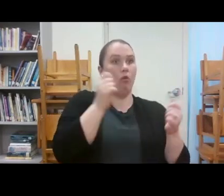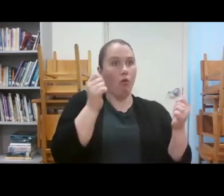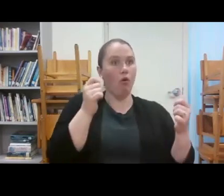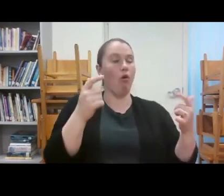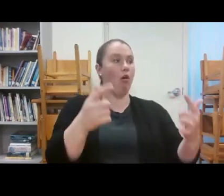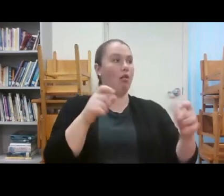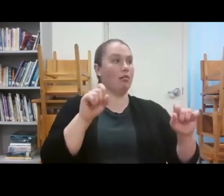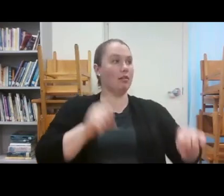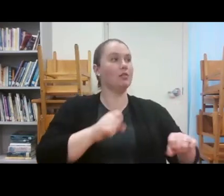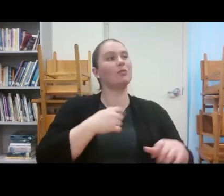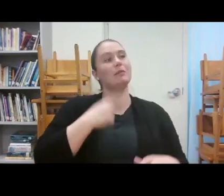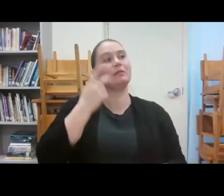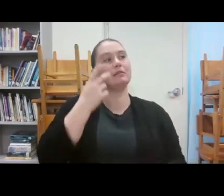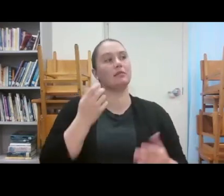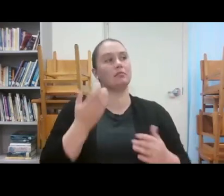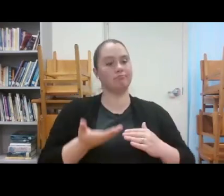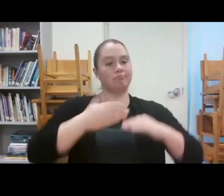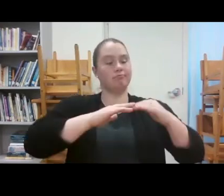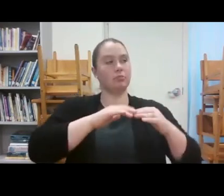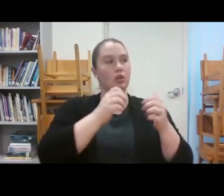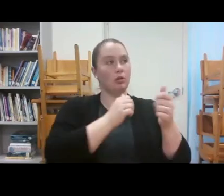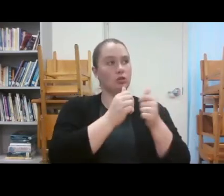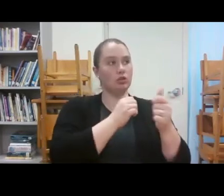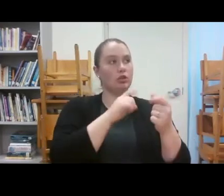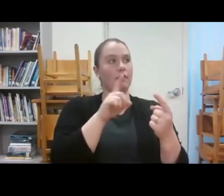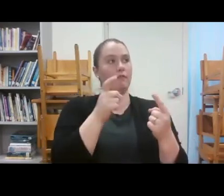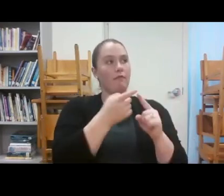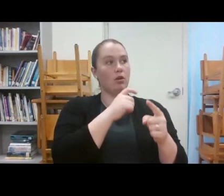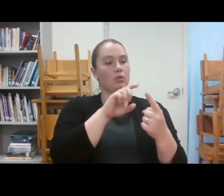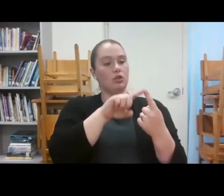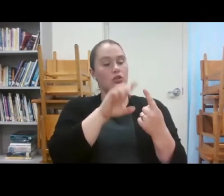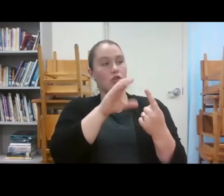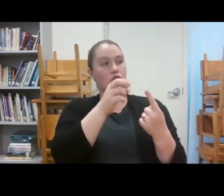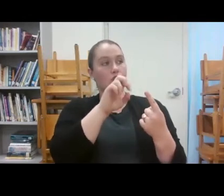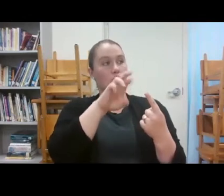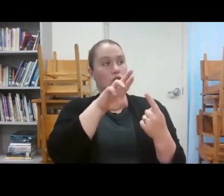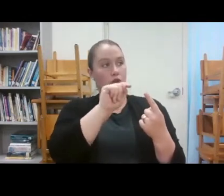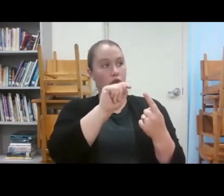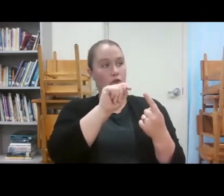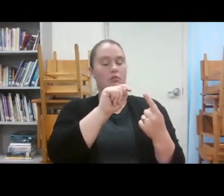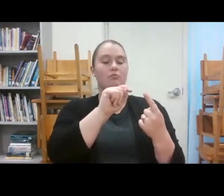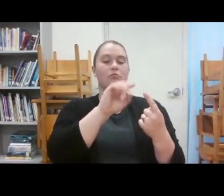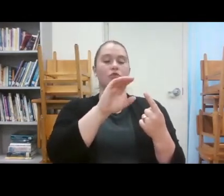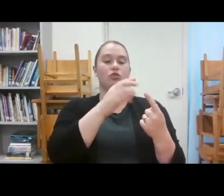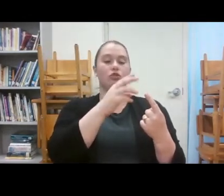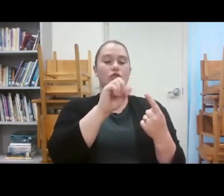in competition from charter schools and from the surrounding school districts.